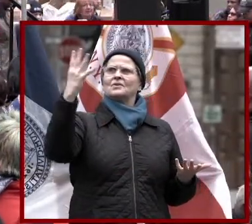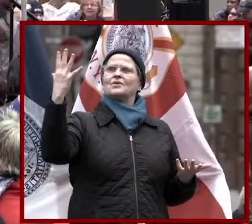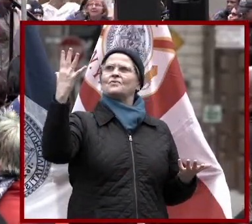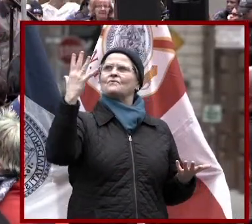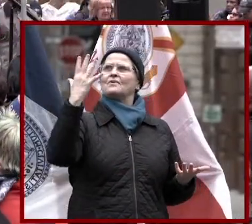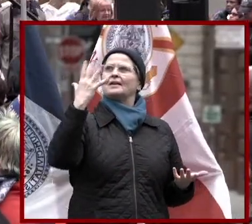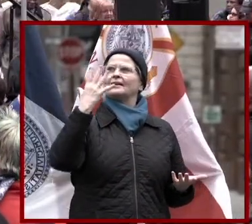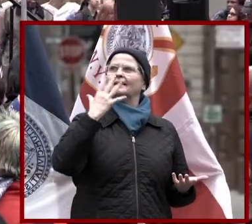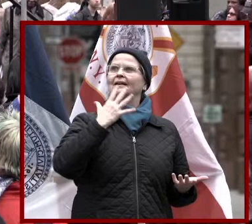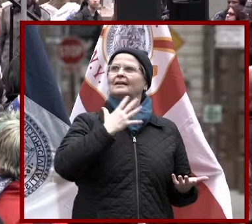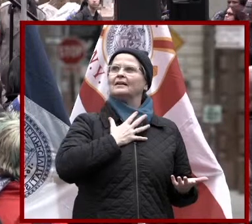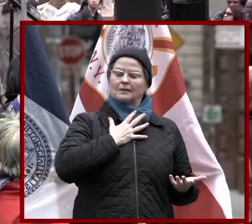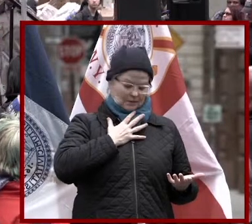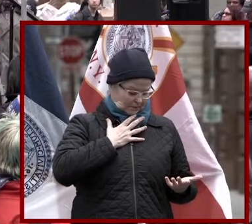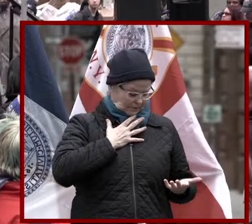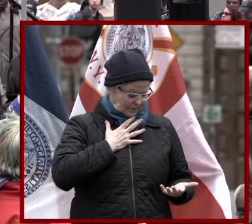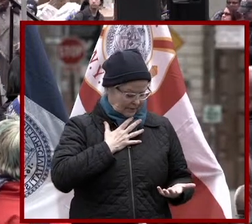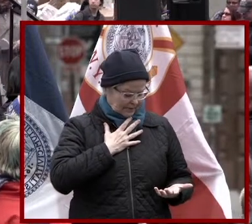my